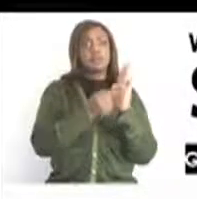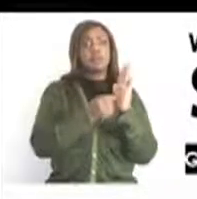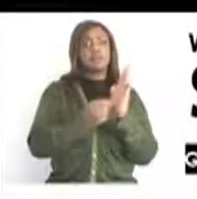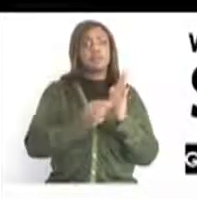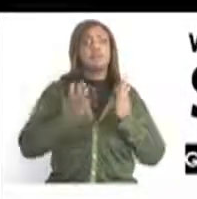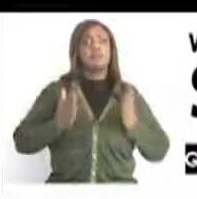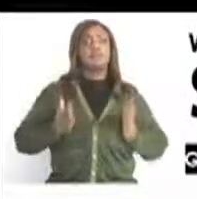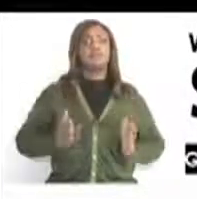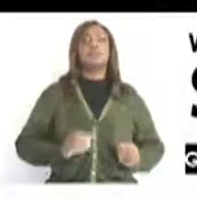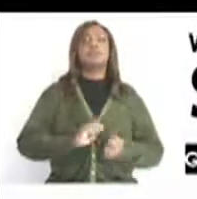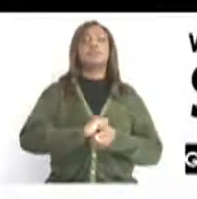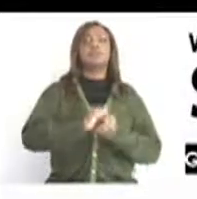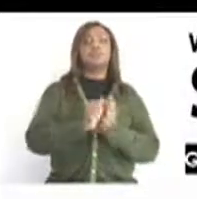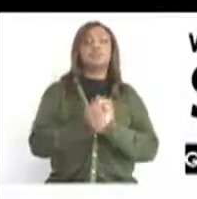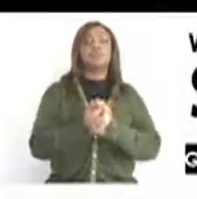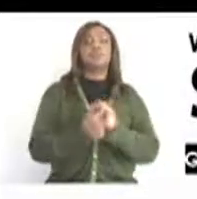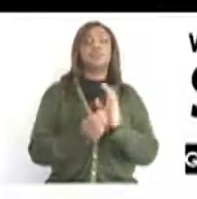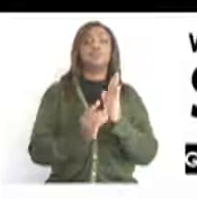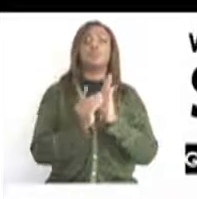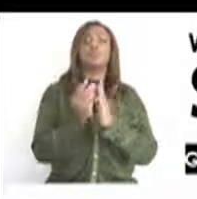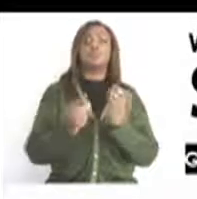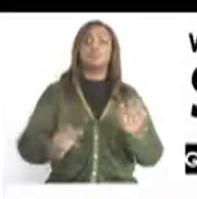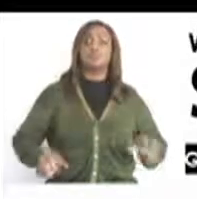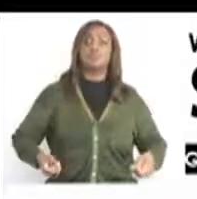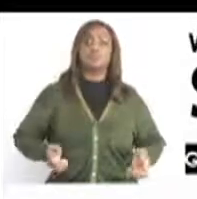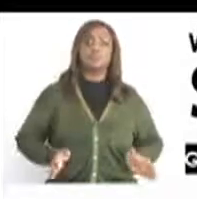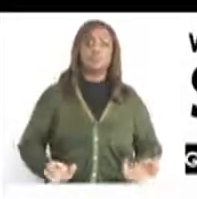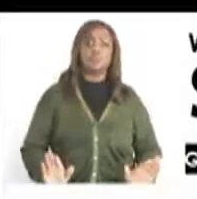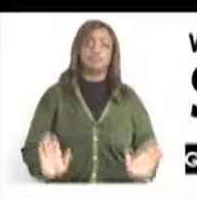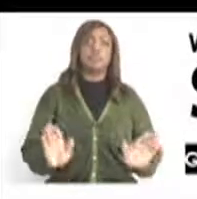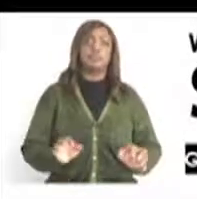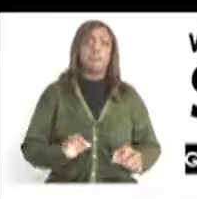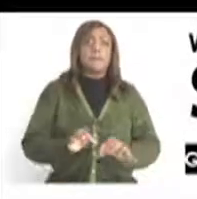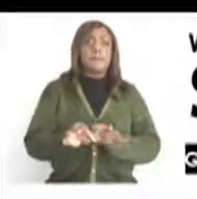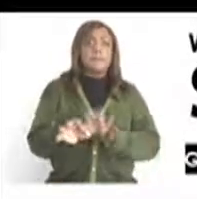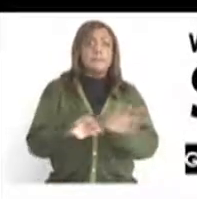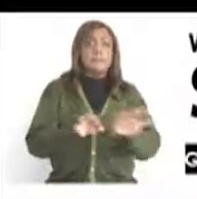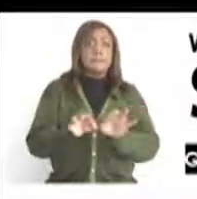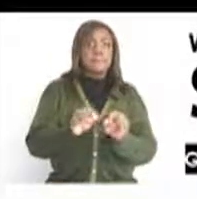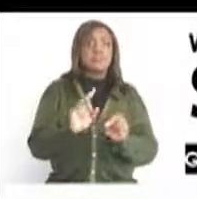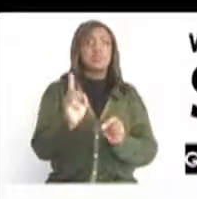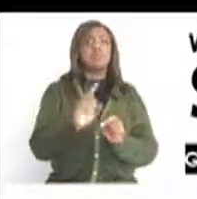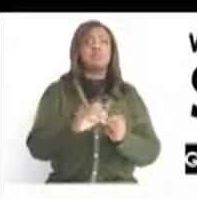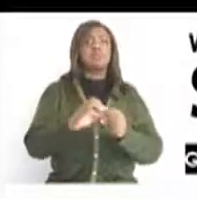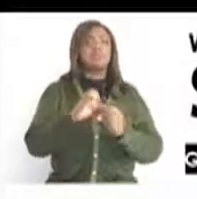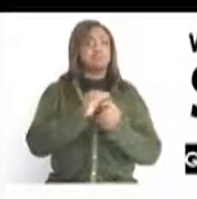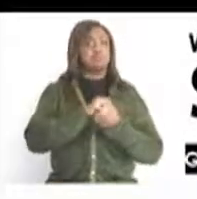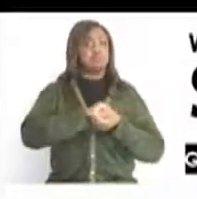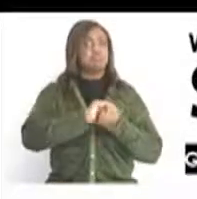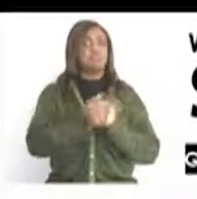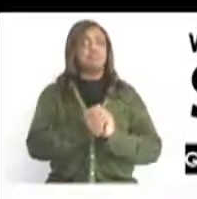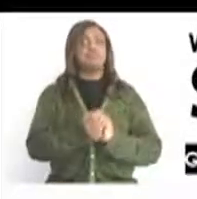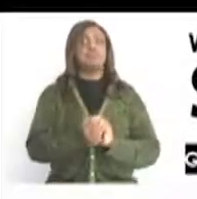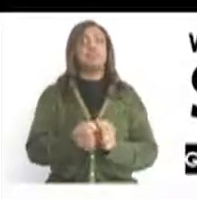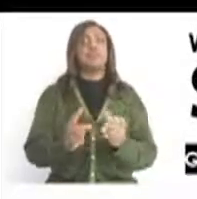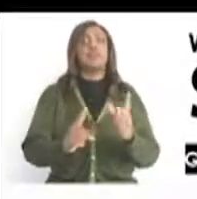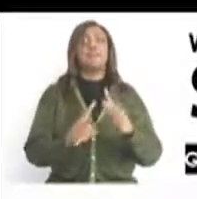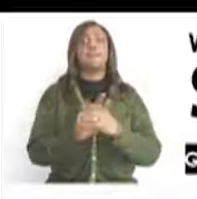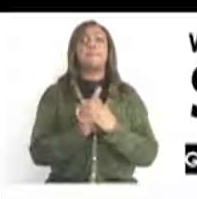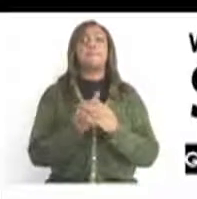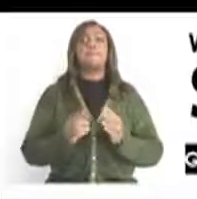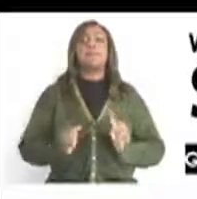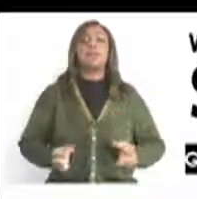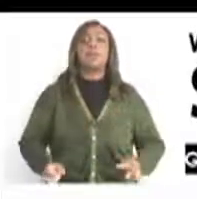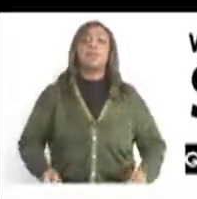boys and girls. Explain the kinds of changes which occurs in maturing boys and girls. So, and we are going to look at secondary